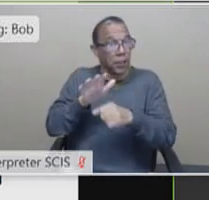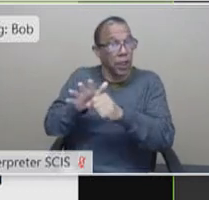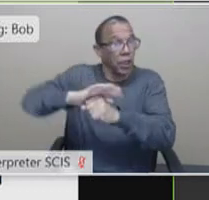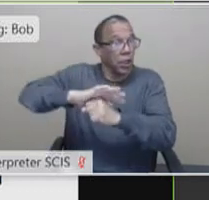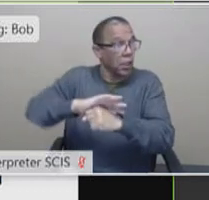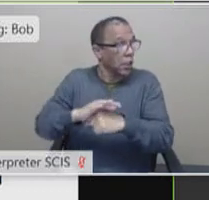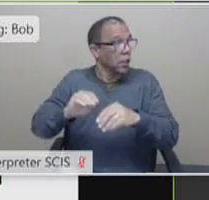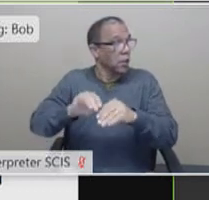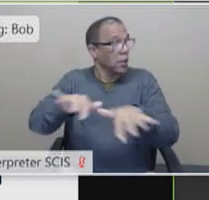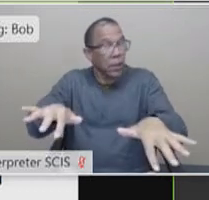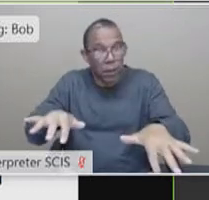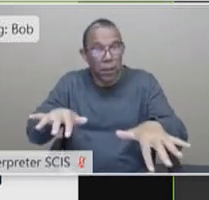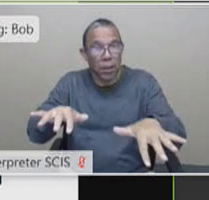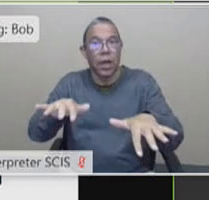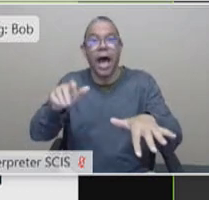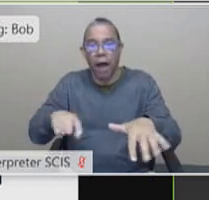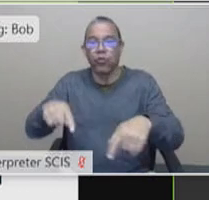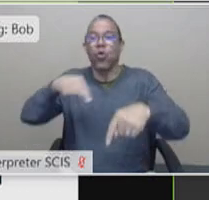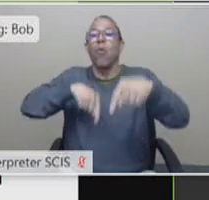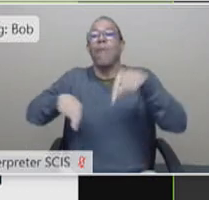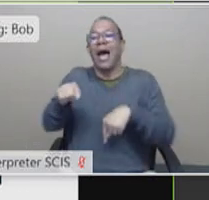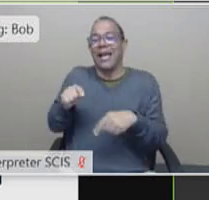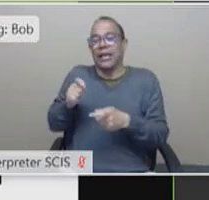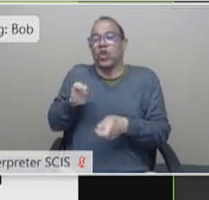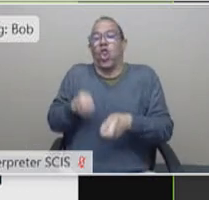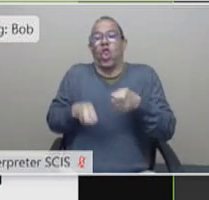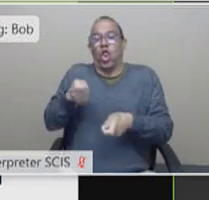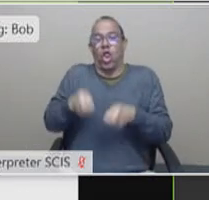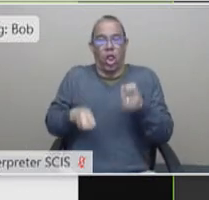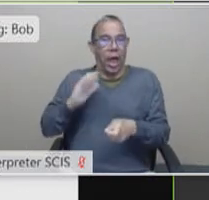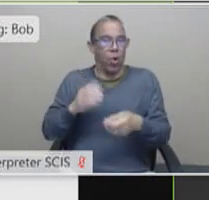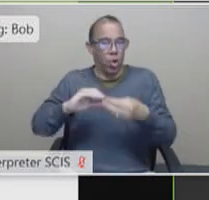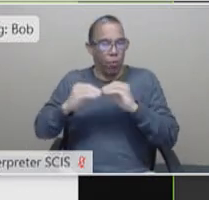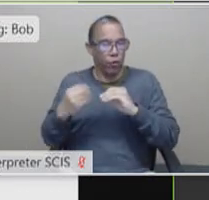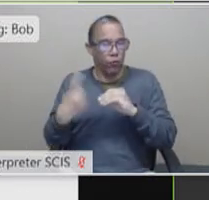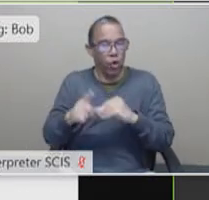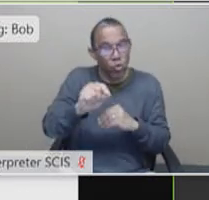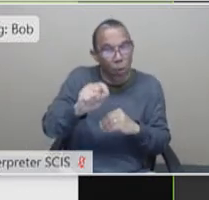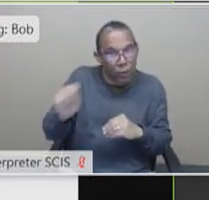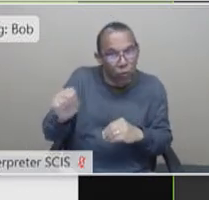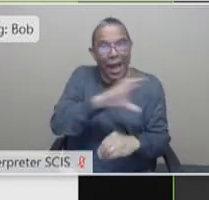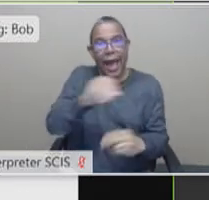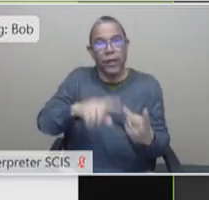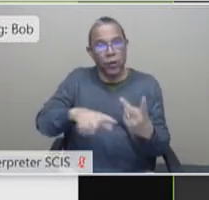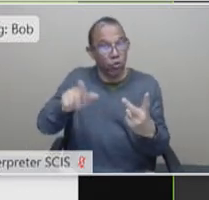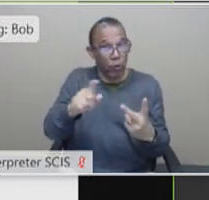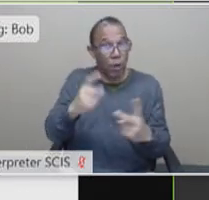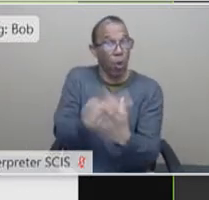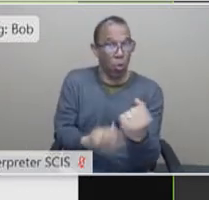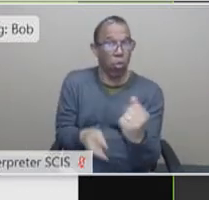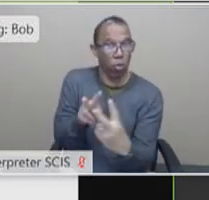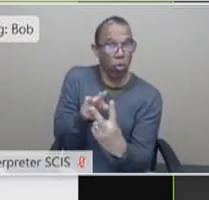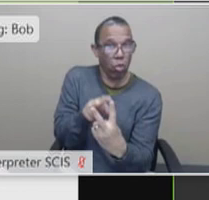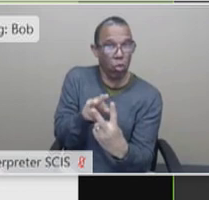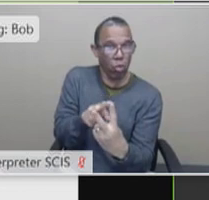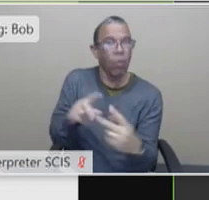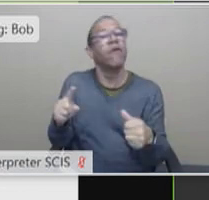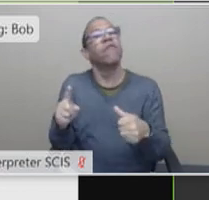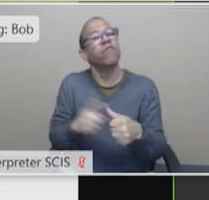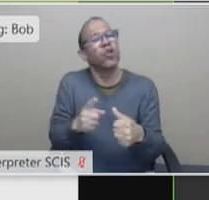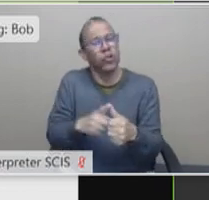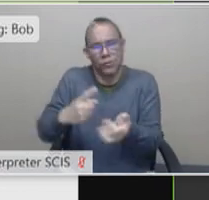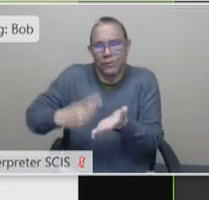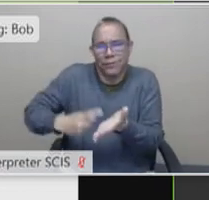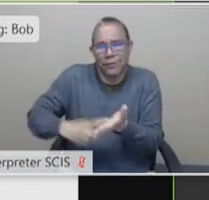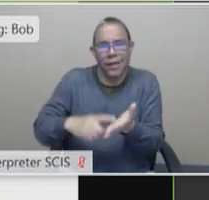both fiscal 2020 and fiscal 21. So first, I wanted to walk folks through what this means